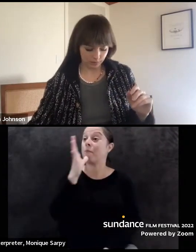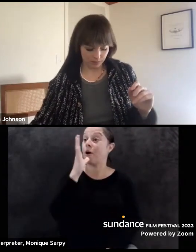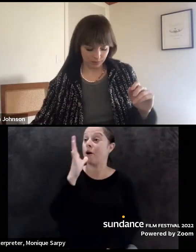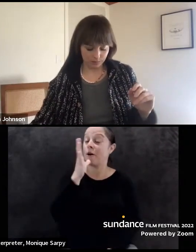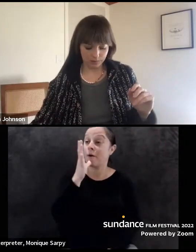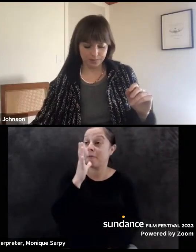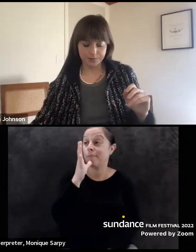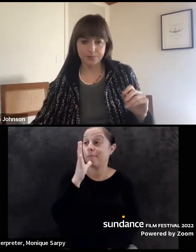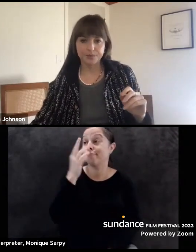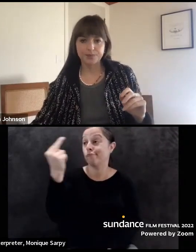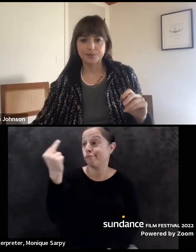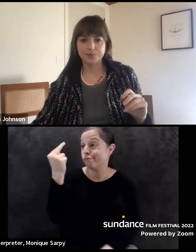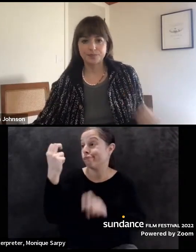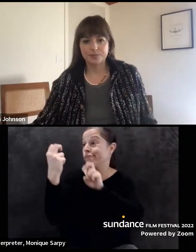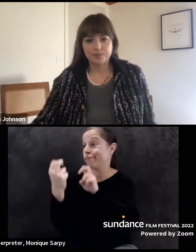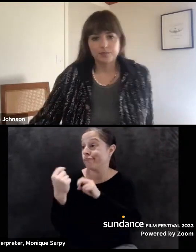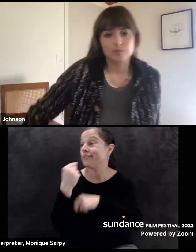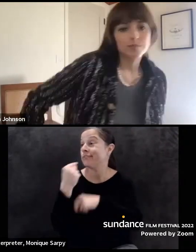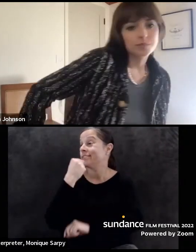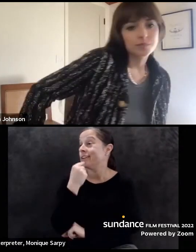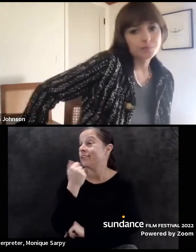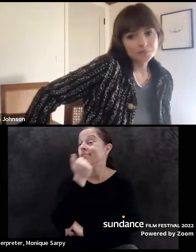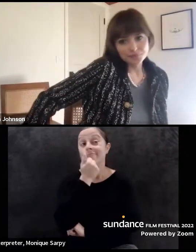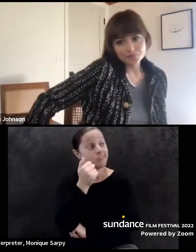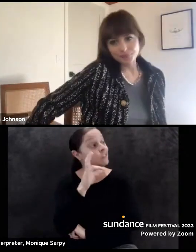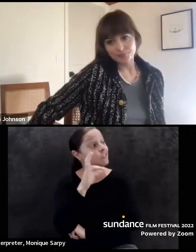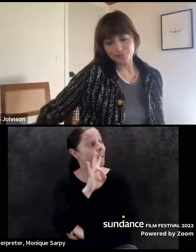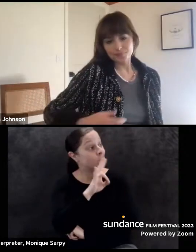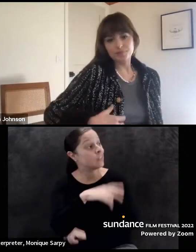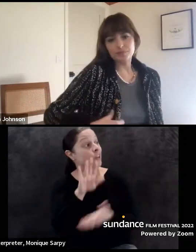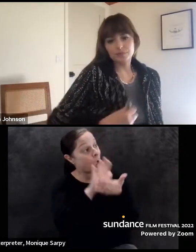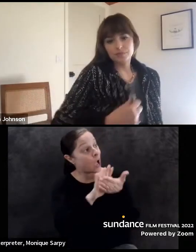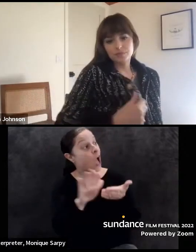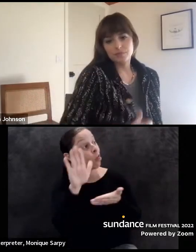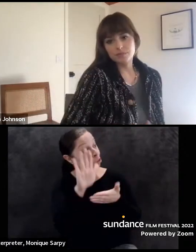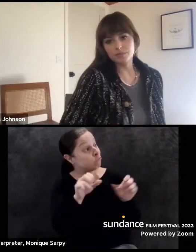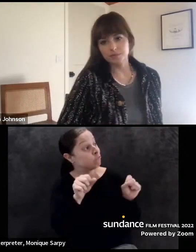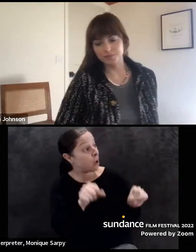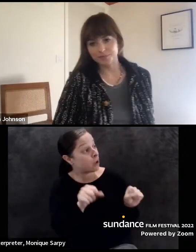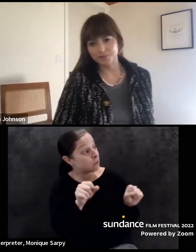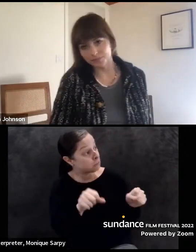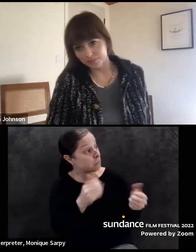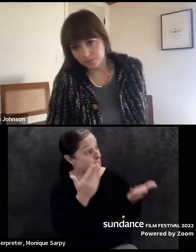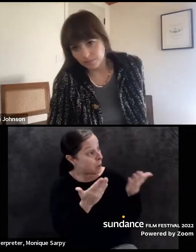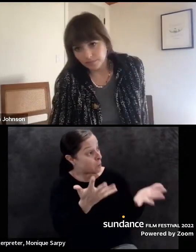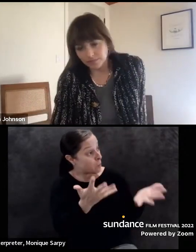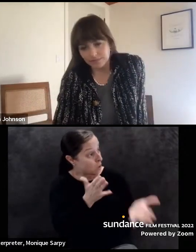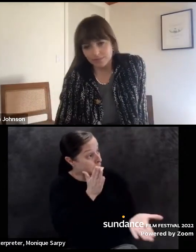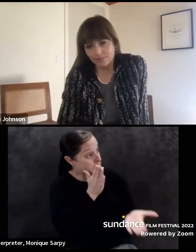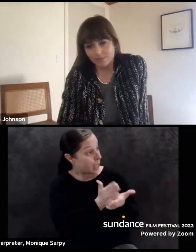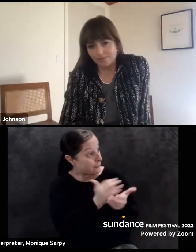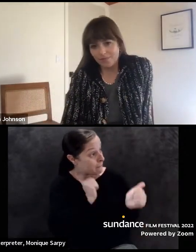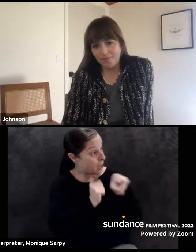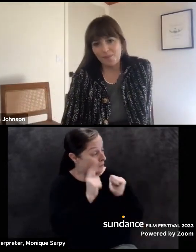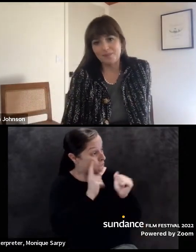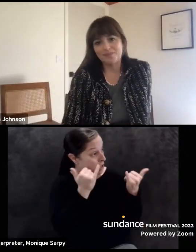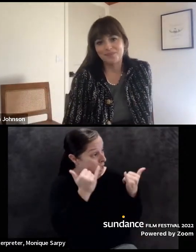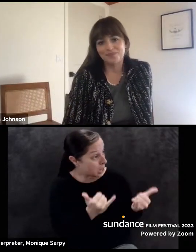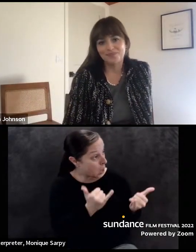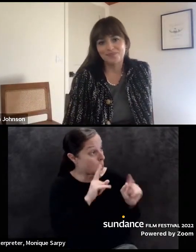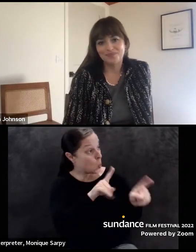you're 17, college is always a possibility. Do you think you maybe want to stop acting for now and go to